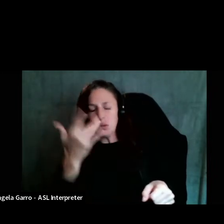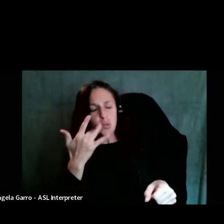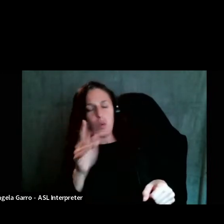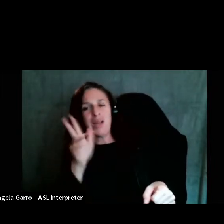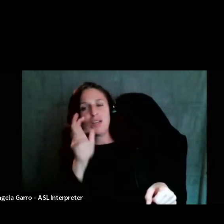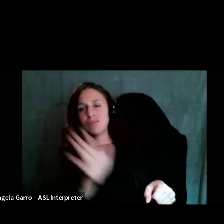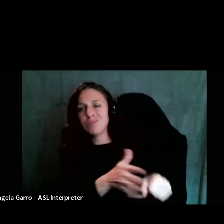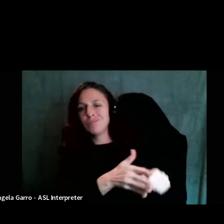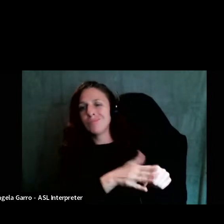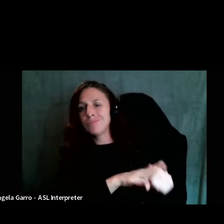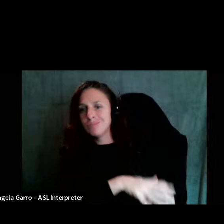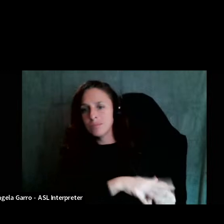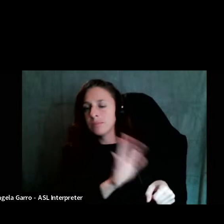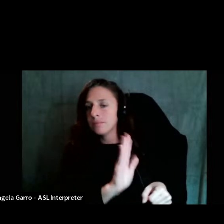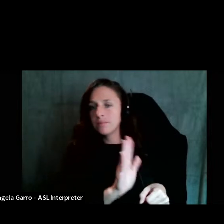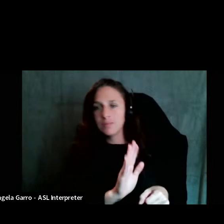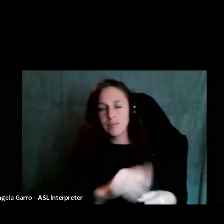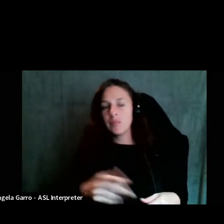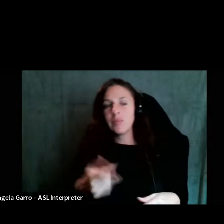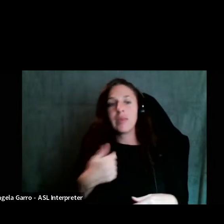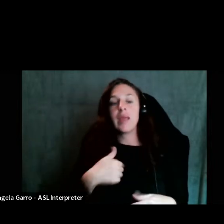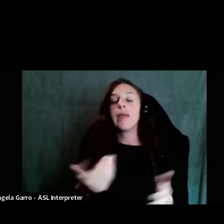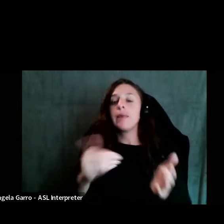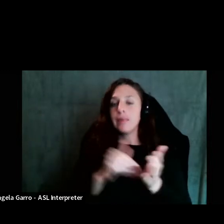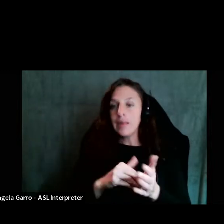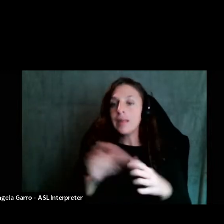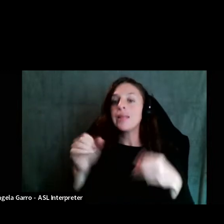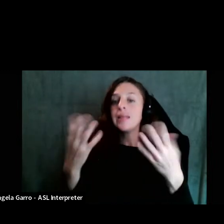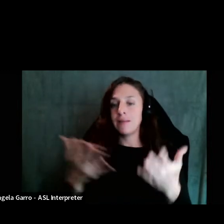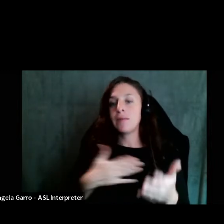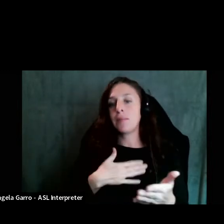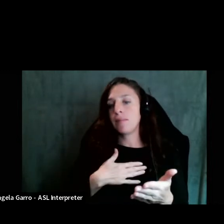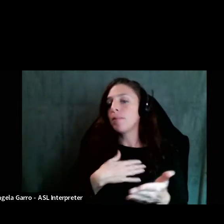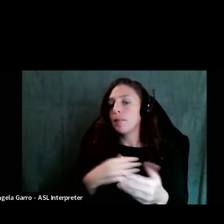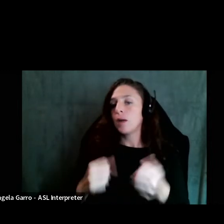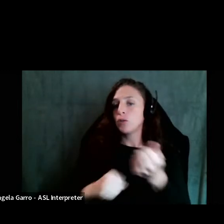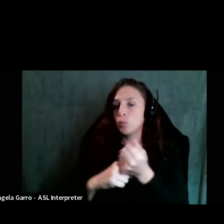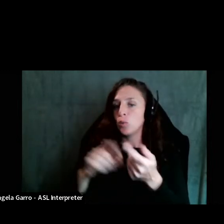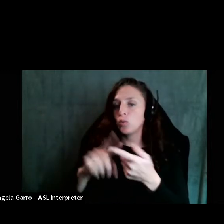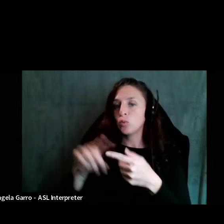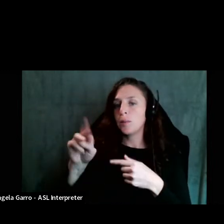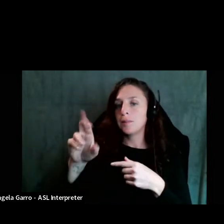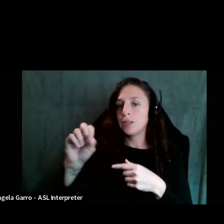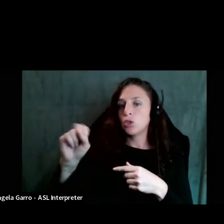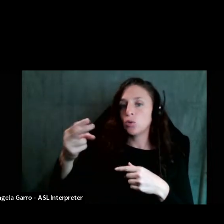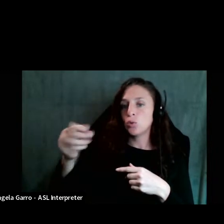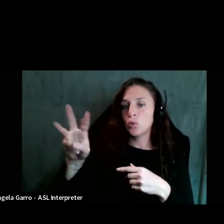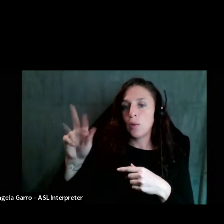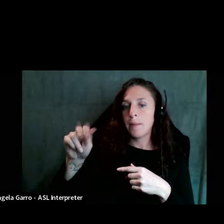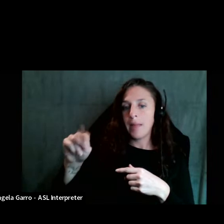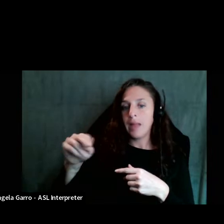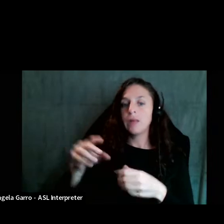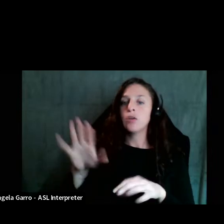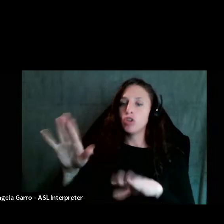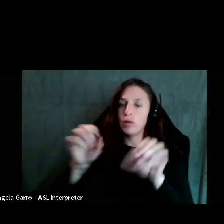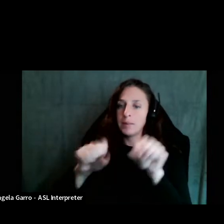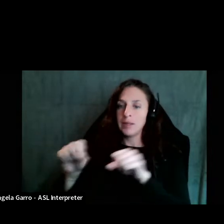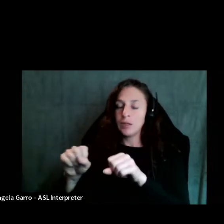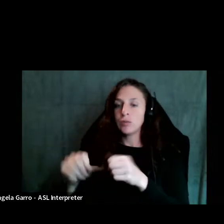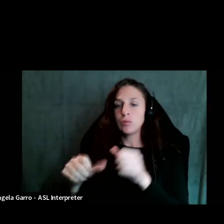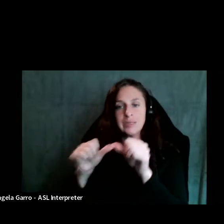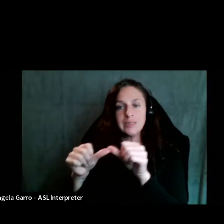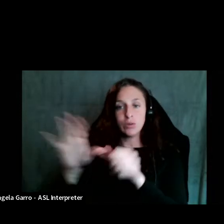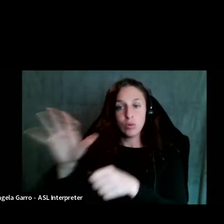So therefore, I once again give my support to Ms. Showman and her ability to continue with her work. Thank you. Thank